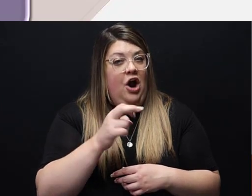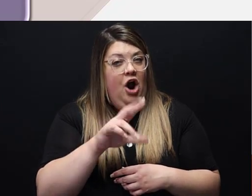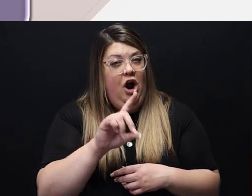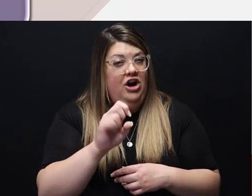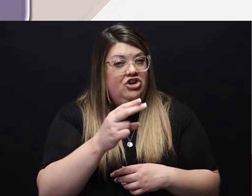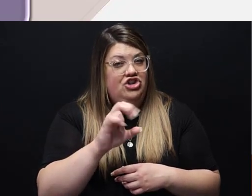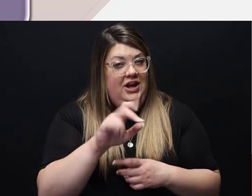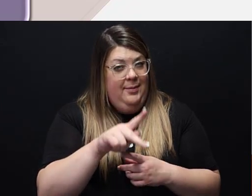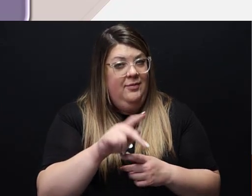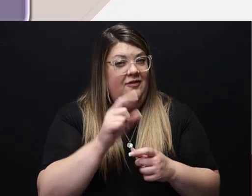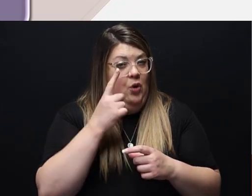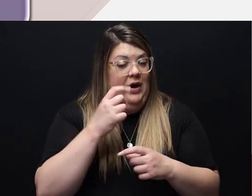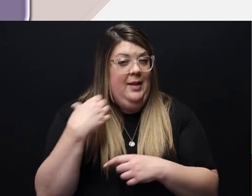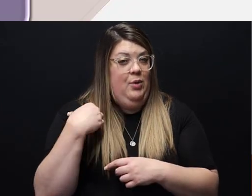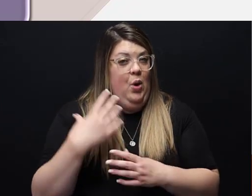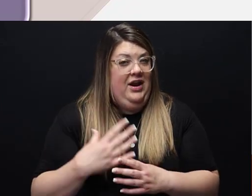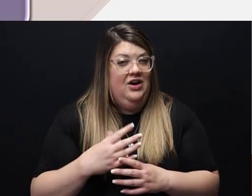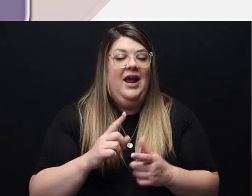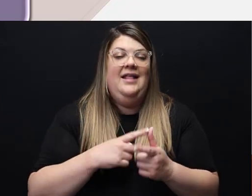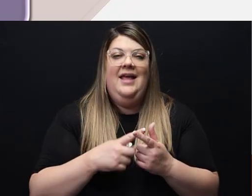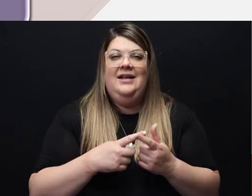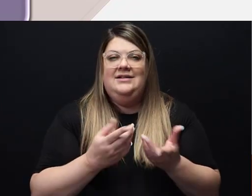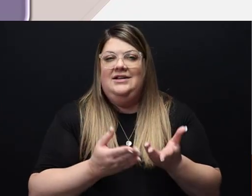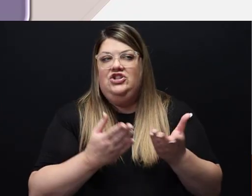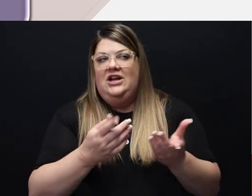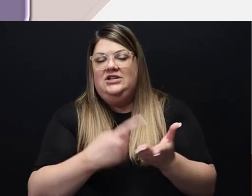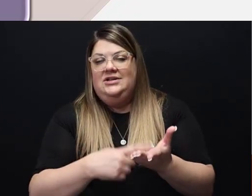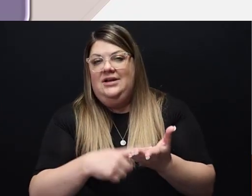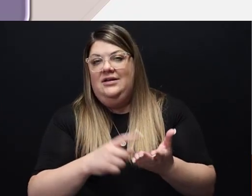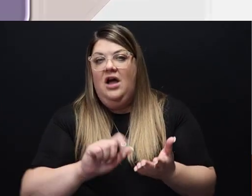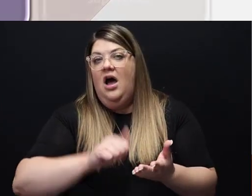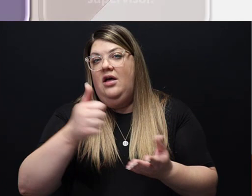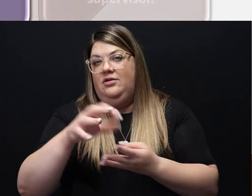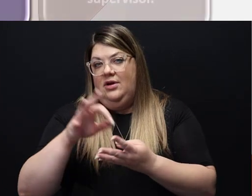and then suggest and discuss alternative accommodations.